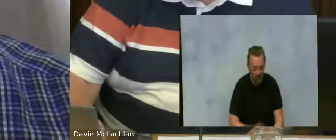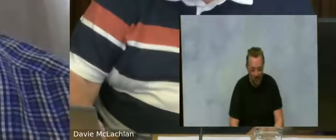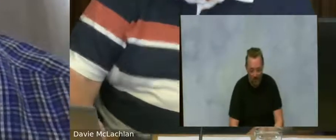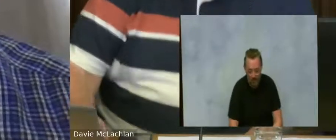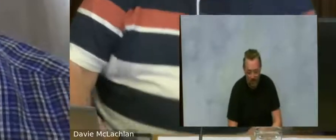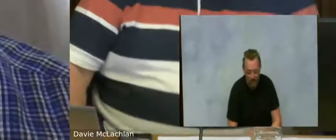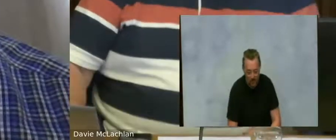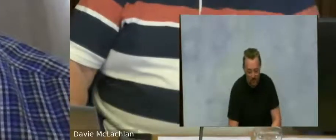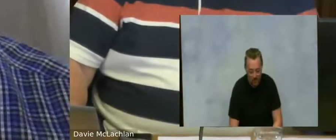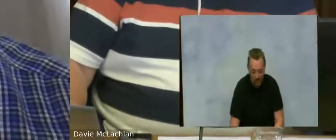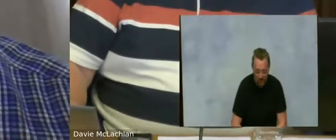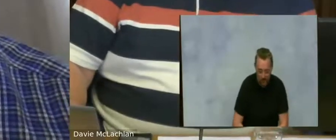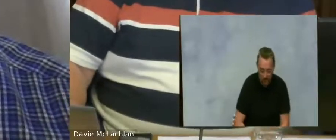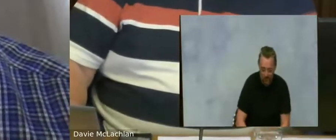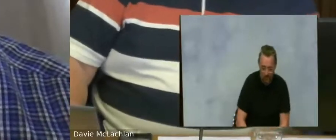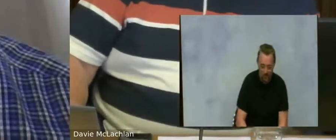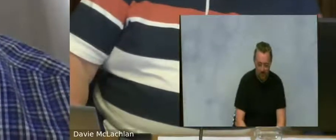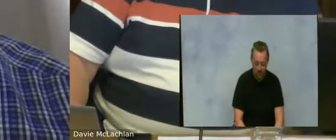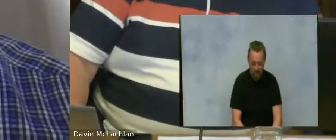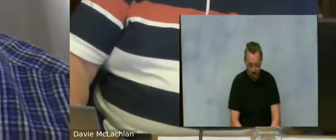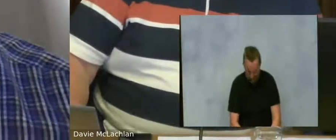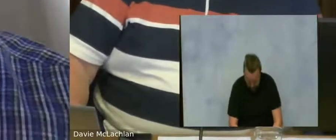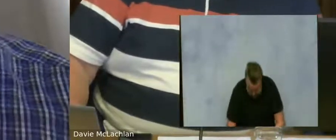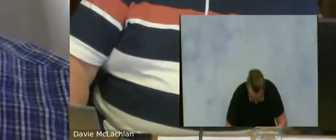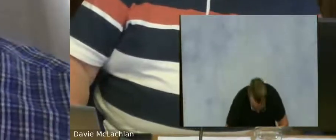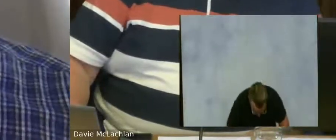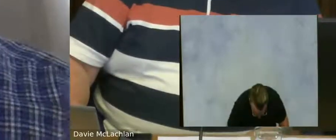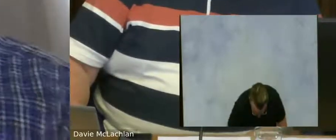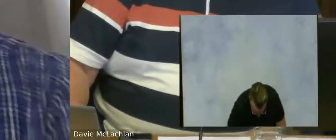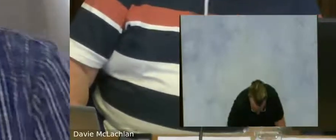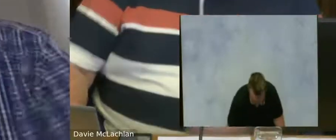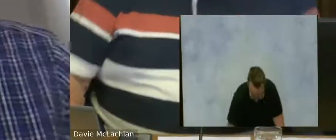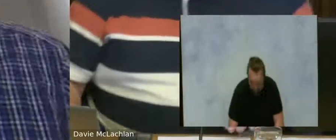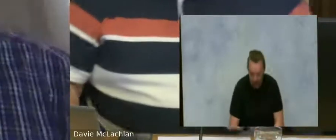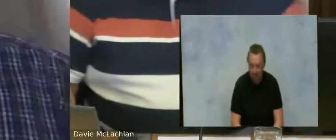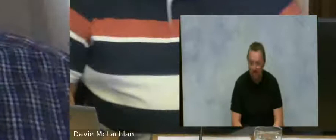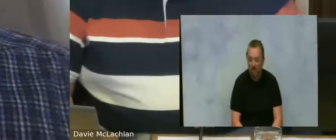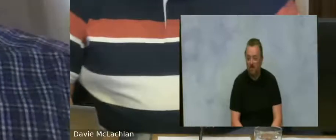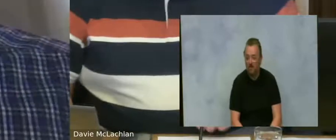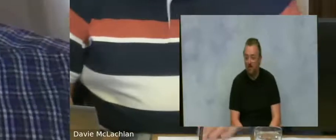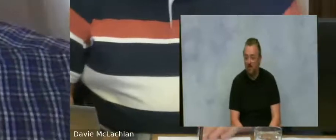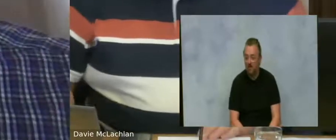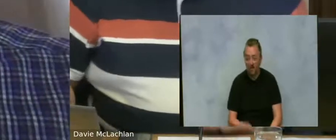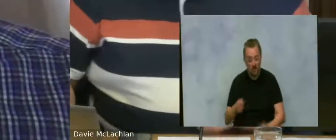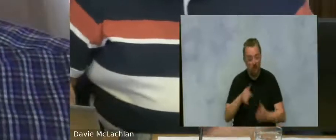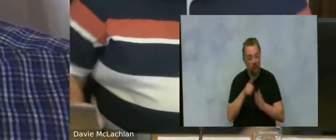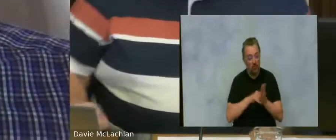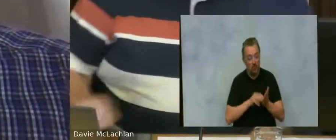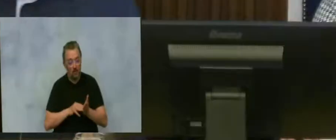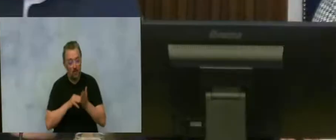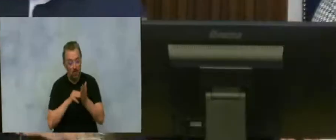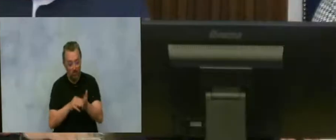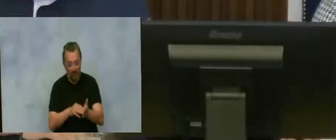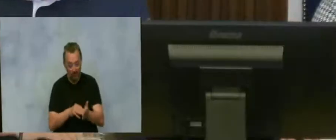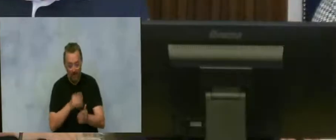that. Thanks, Ali. Okay, no more questions? I'll move that report.